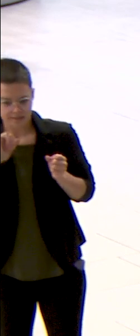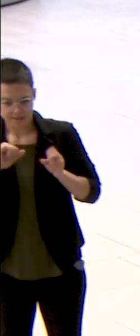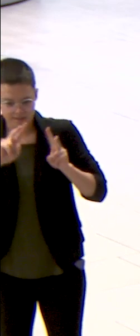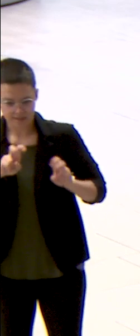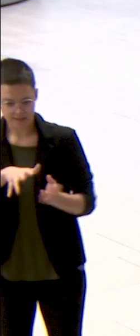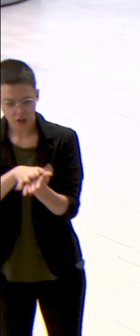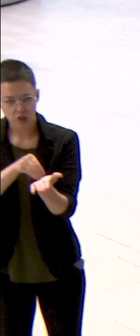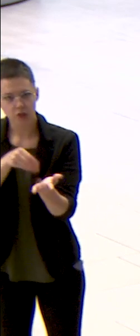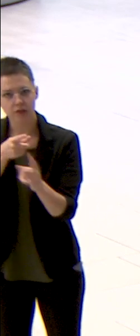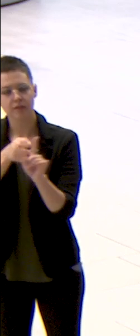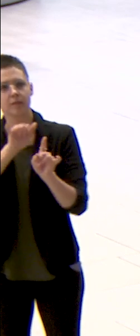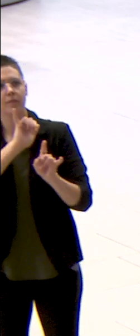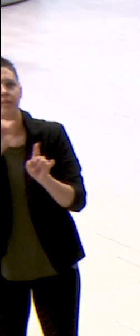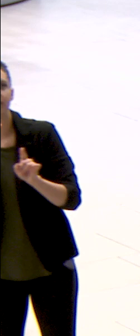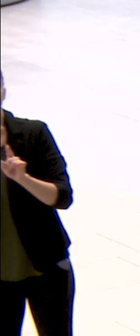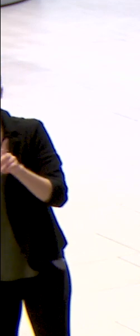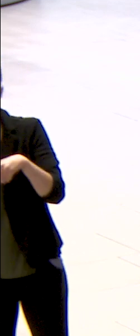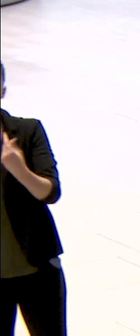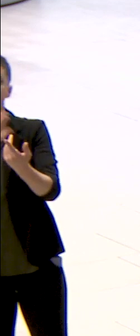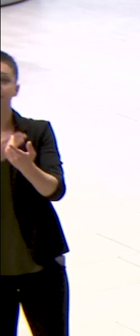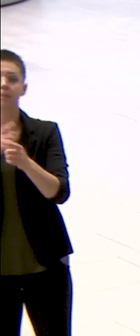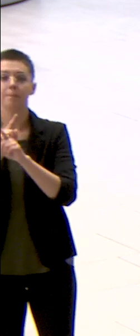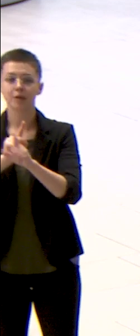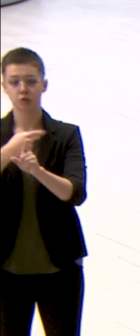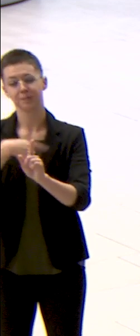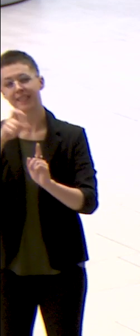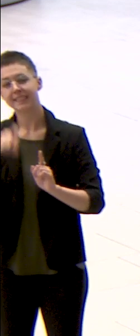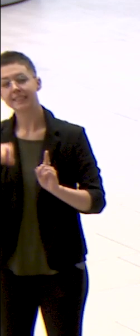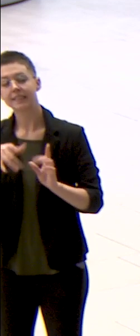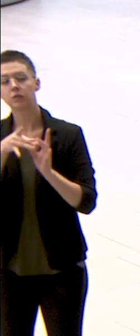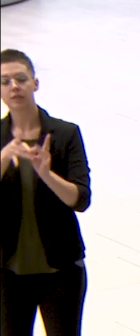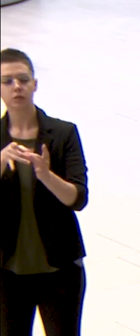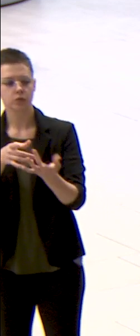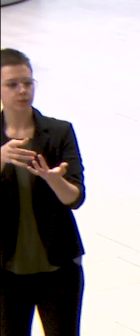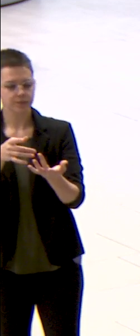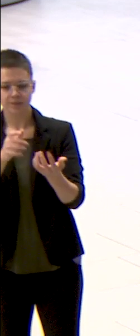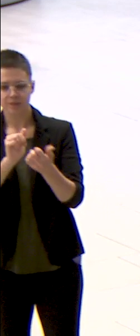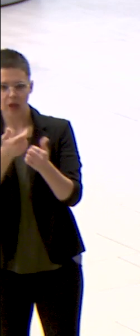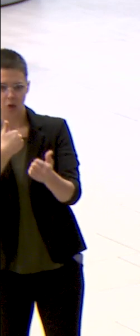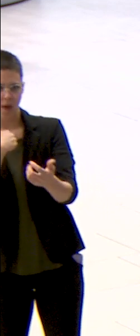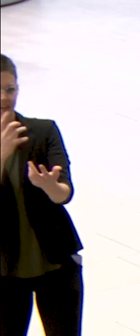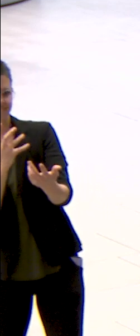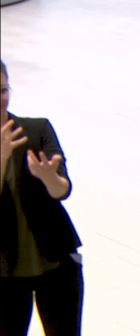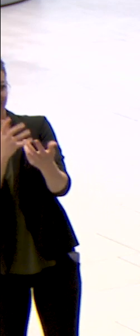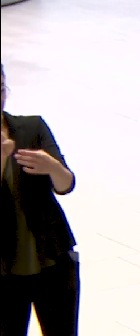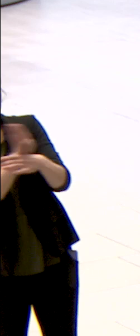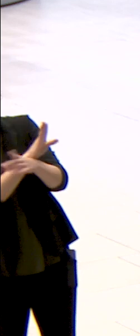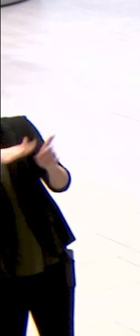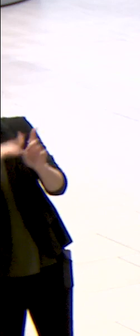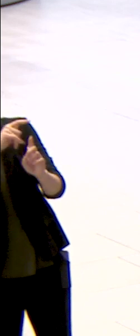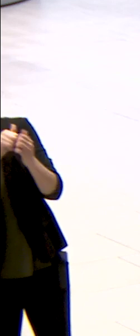have provided, I think, mentorship that I needed in terms of, you know, okay, how do I fit into this business space? How do